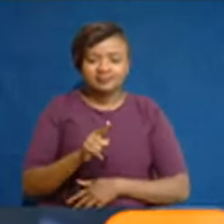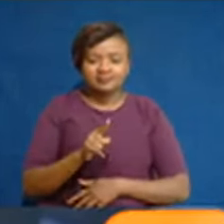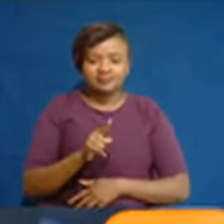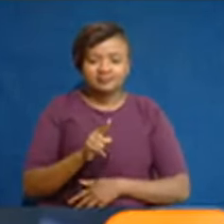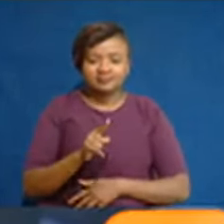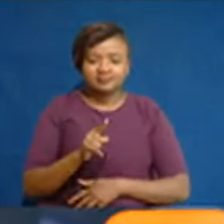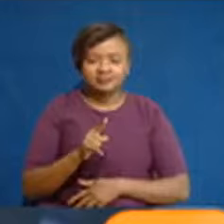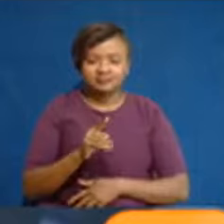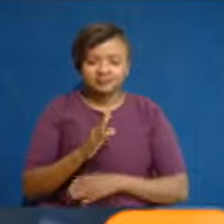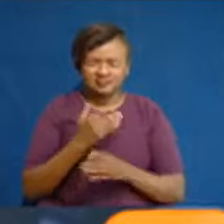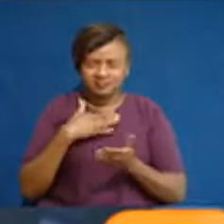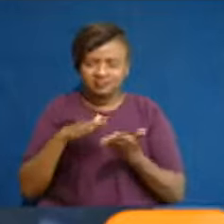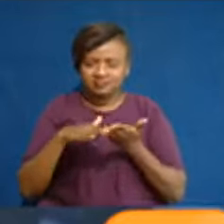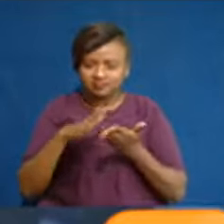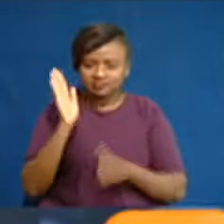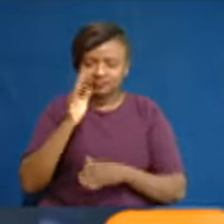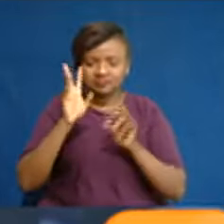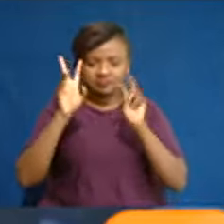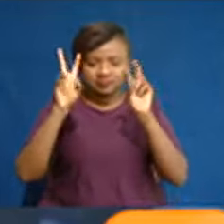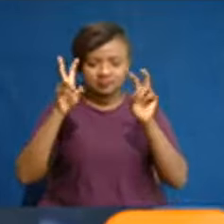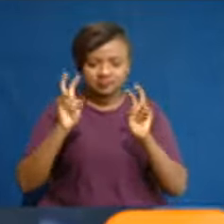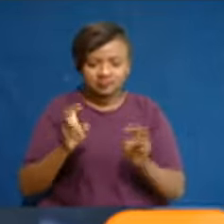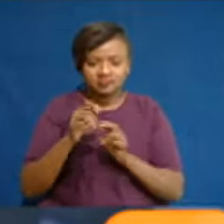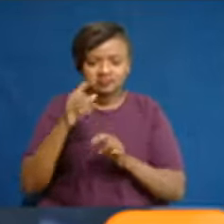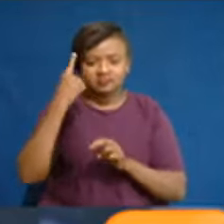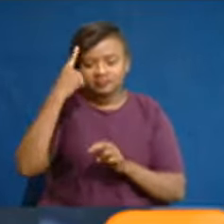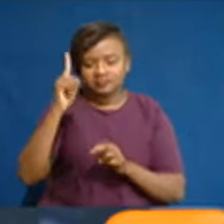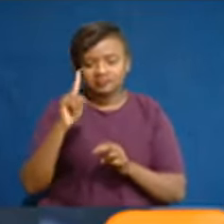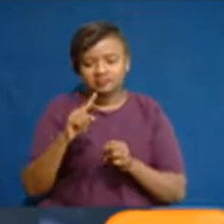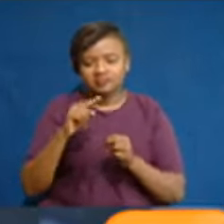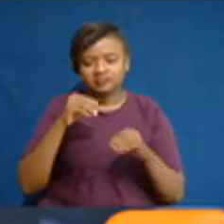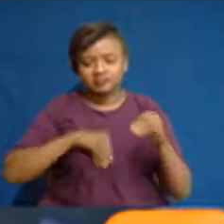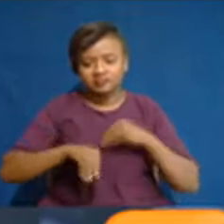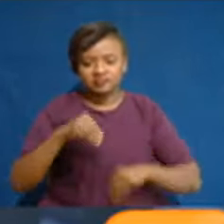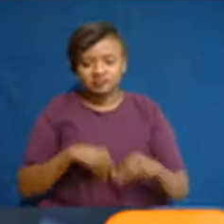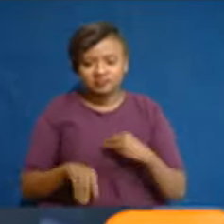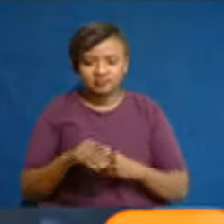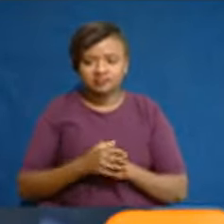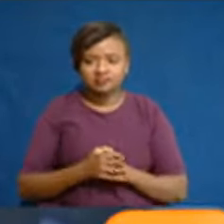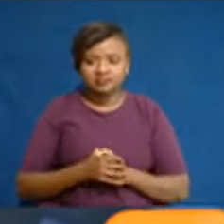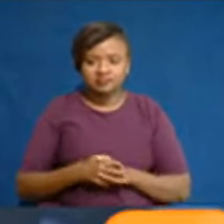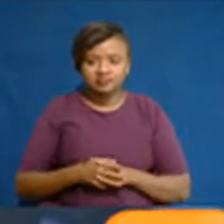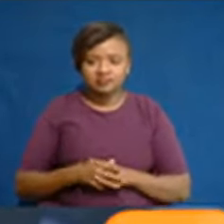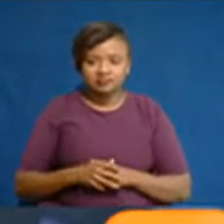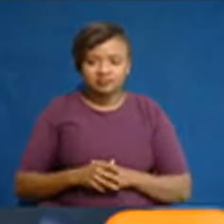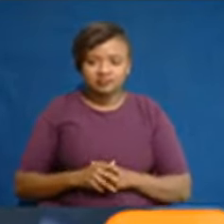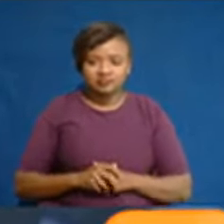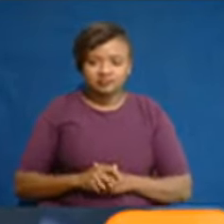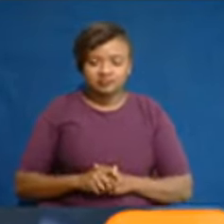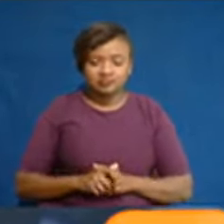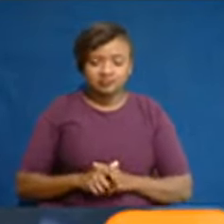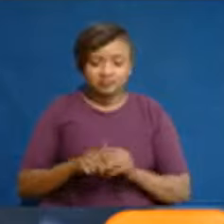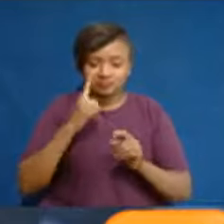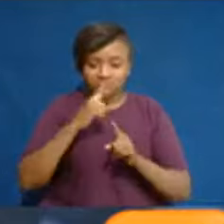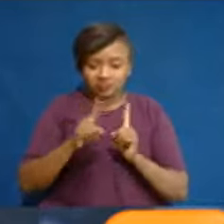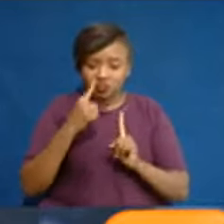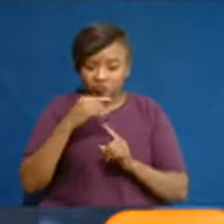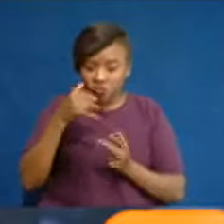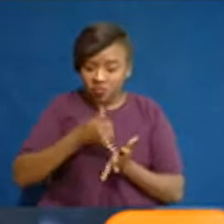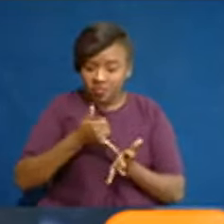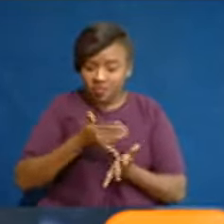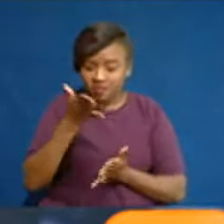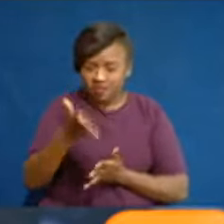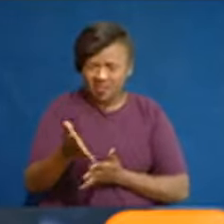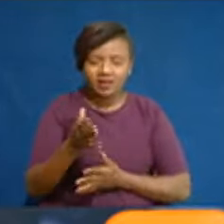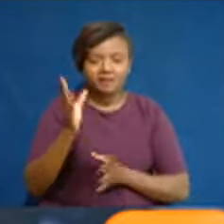more fundamental issue around corruption. And again, the person at the center of that web is the president. And